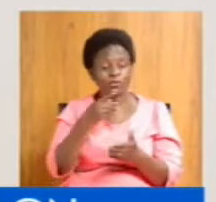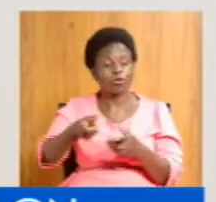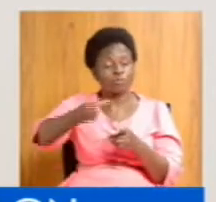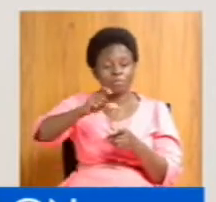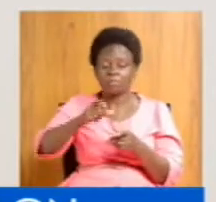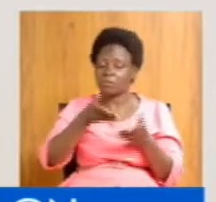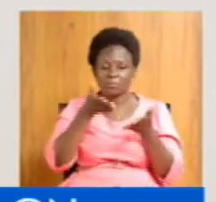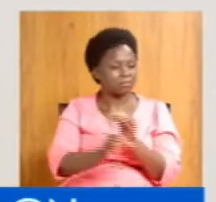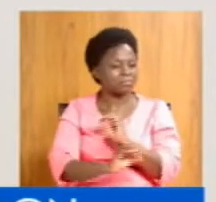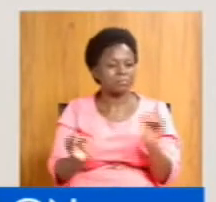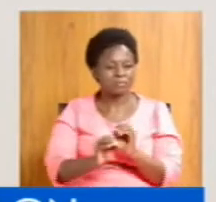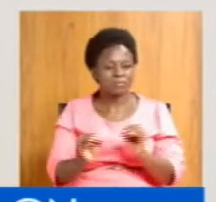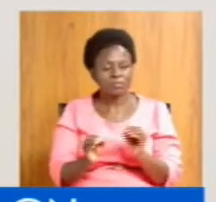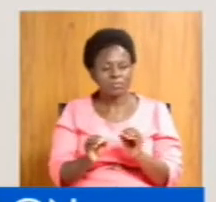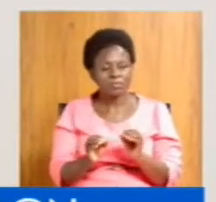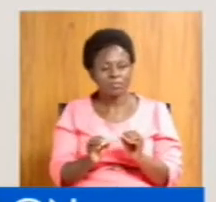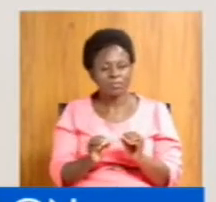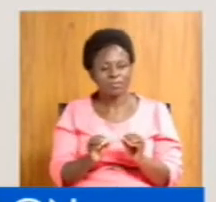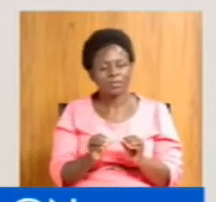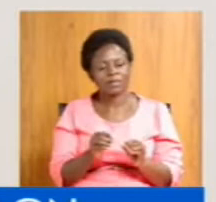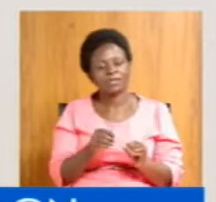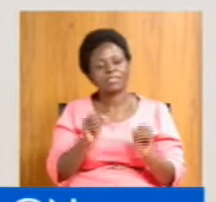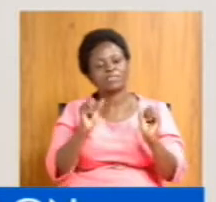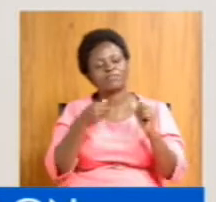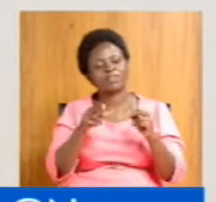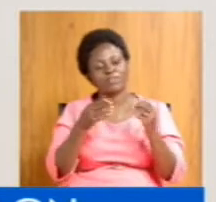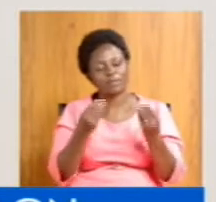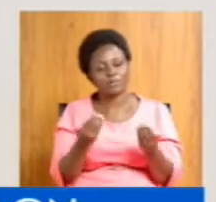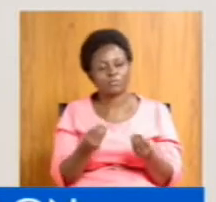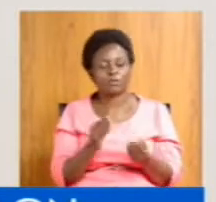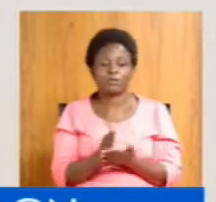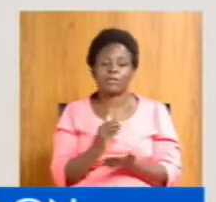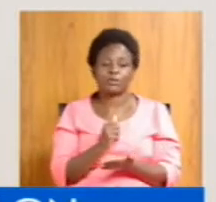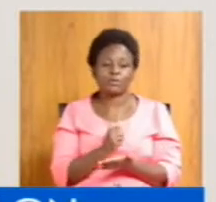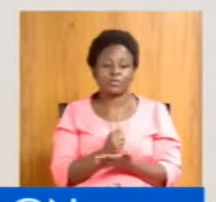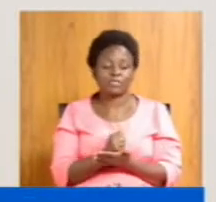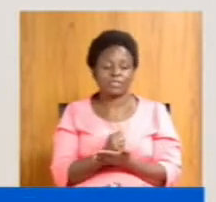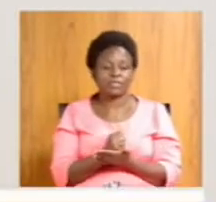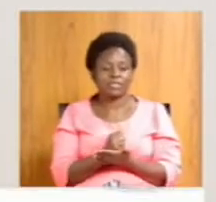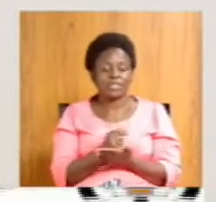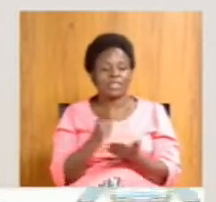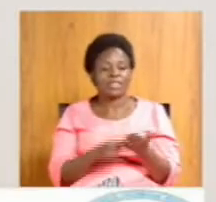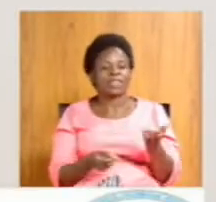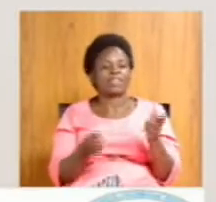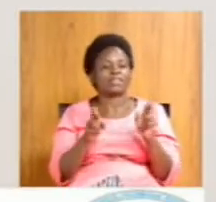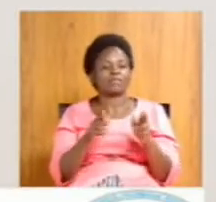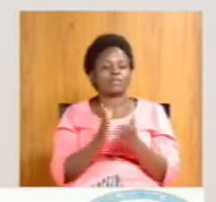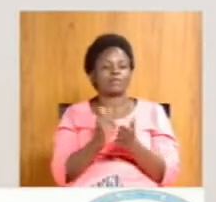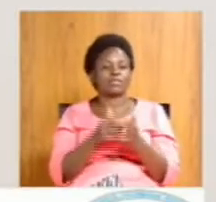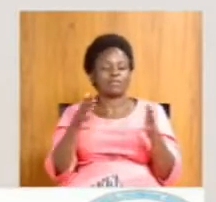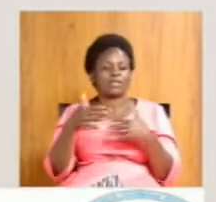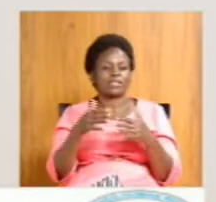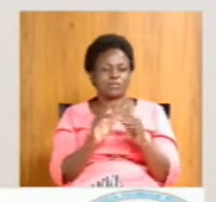we shall go back to our load shedding it is very possible because that is happening because we don't have many